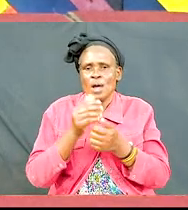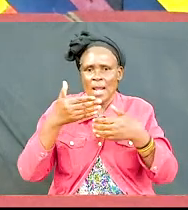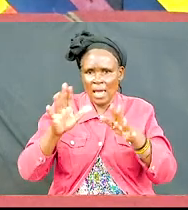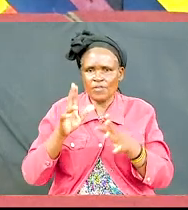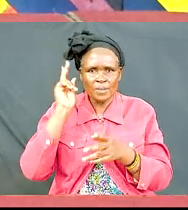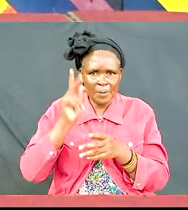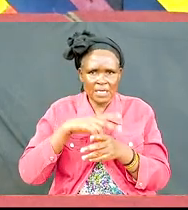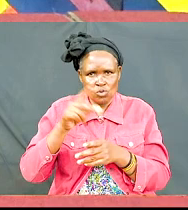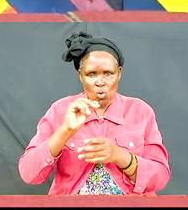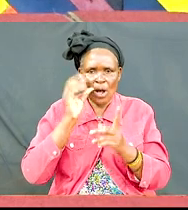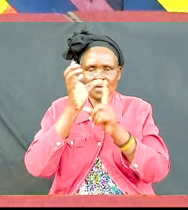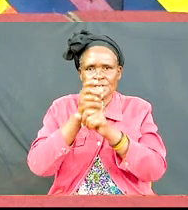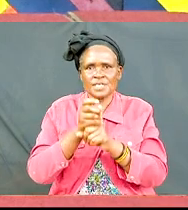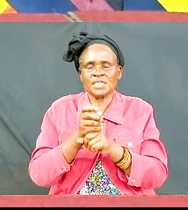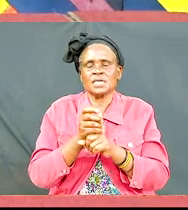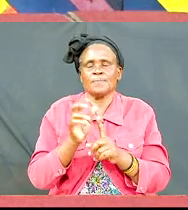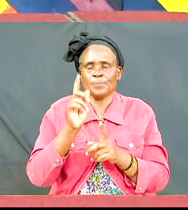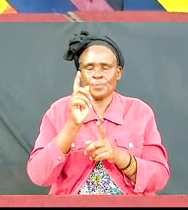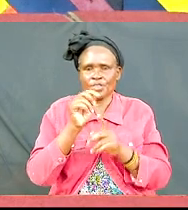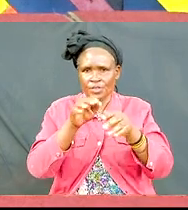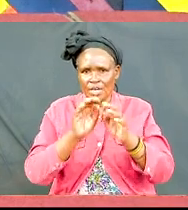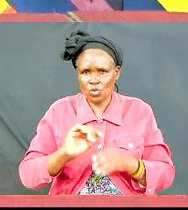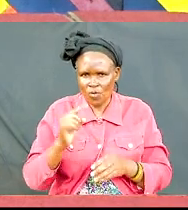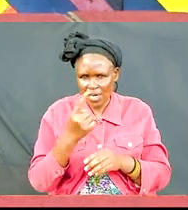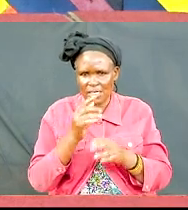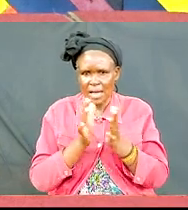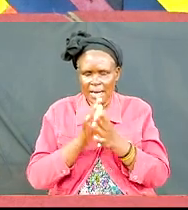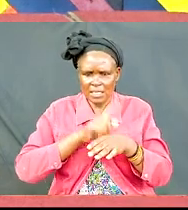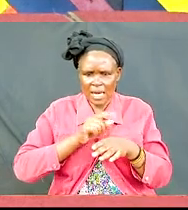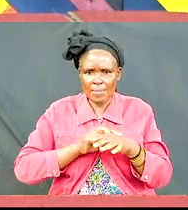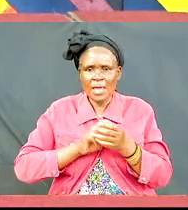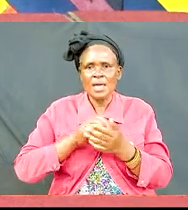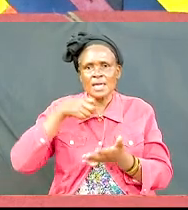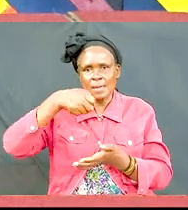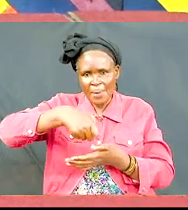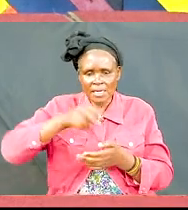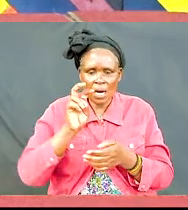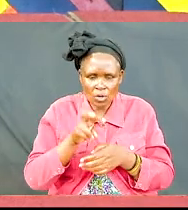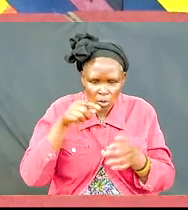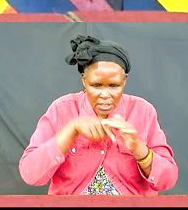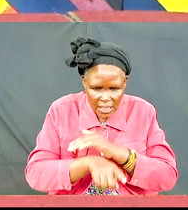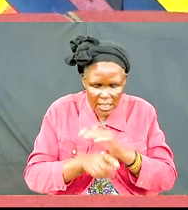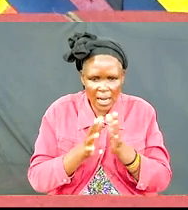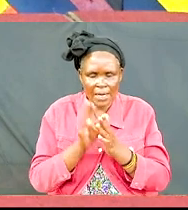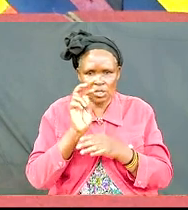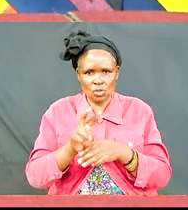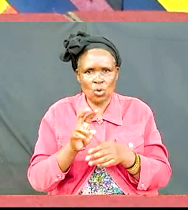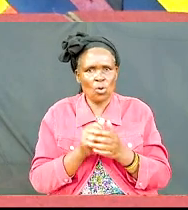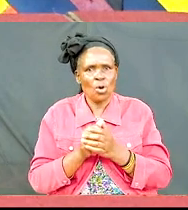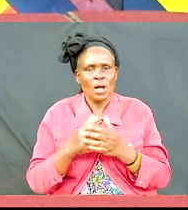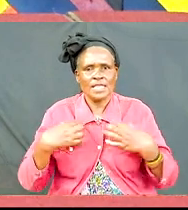reached the tomb first. And the Bible says that he bent over and looked in at the stripes of